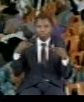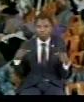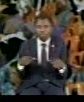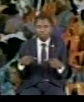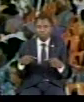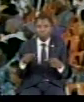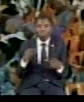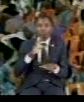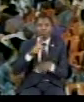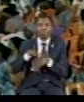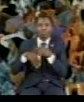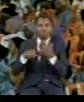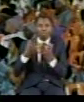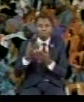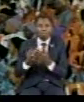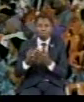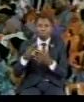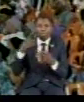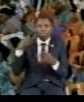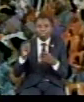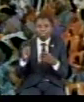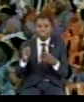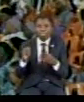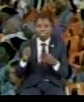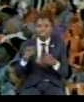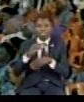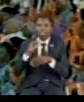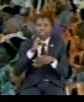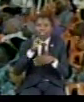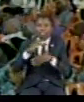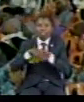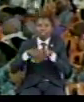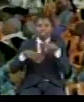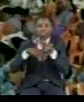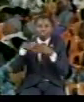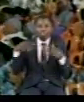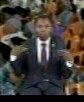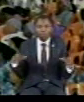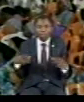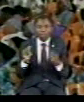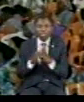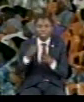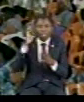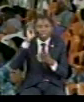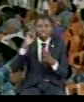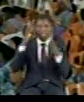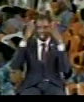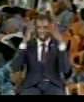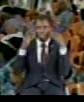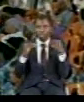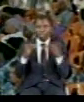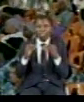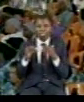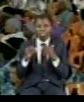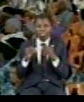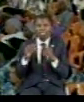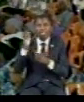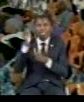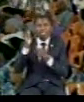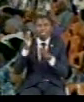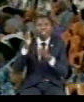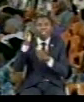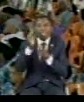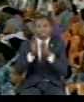all the discomforting pain he has been experiencing, he said, gradually melted